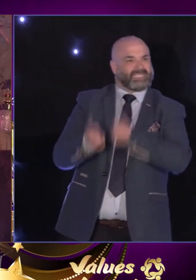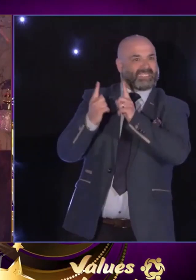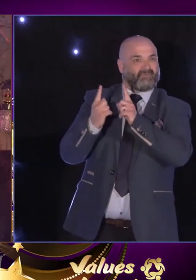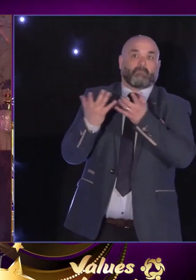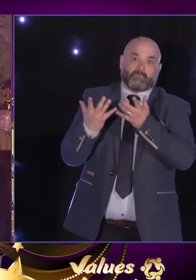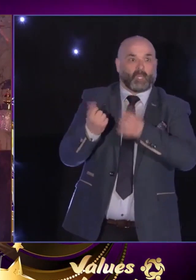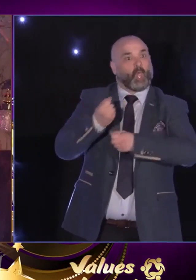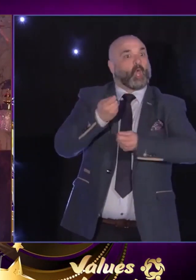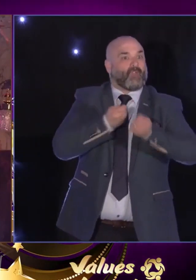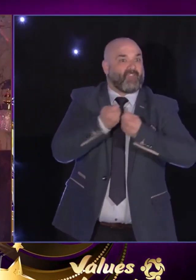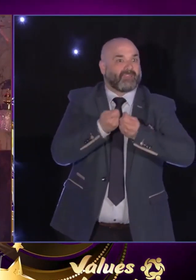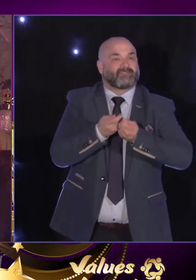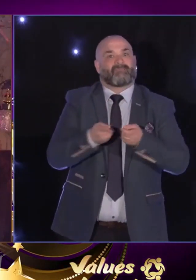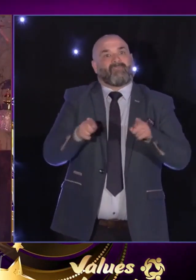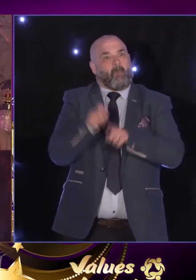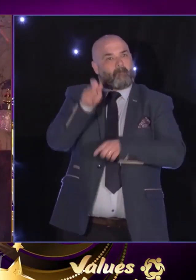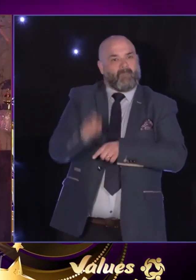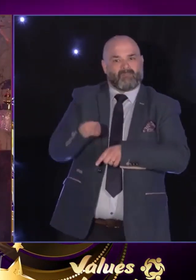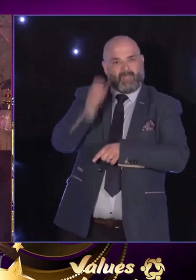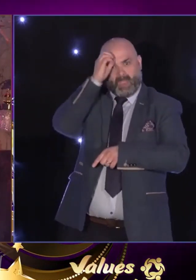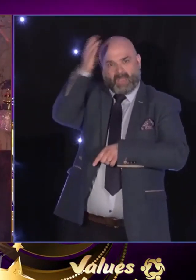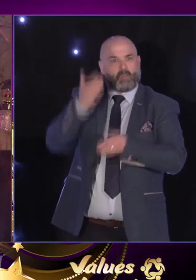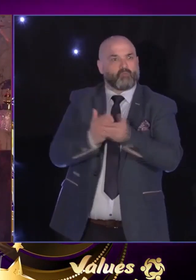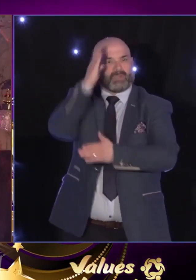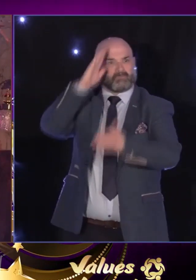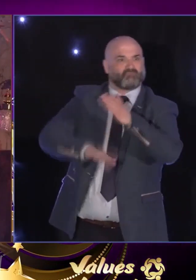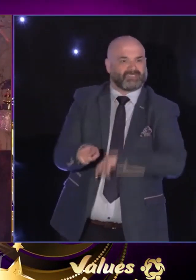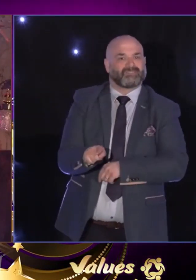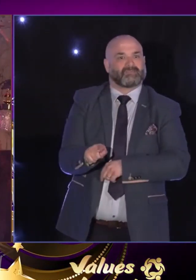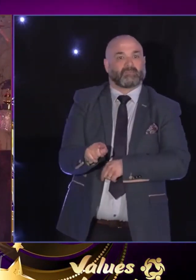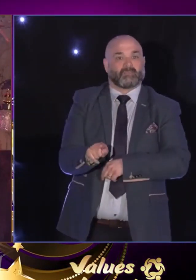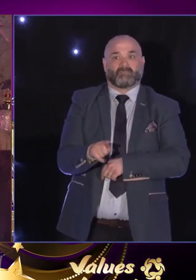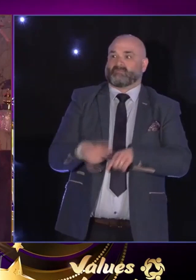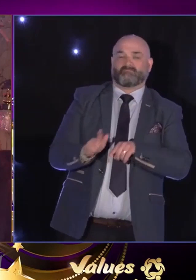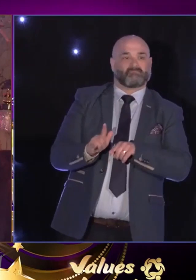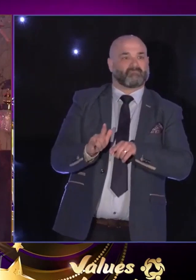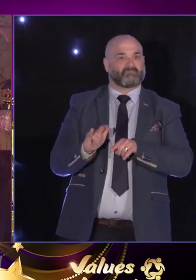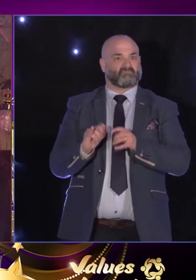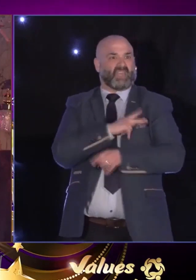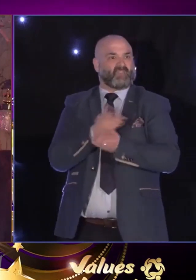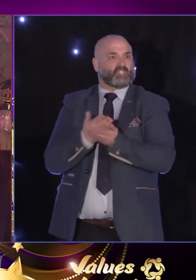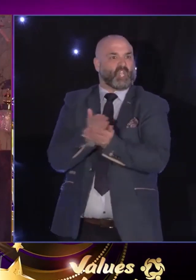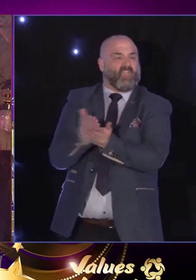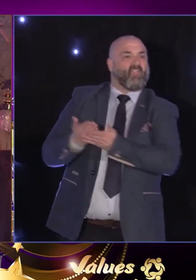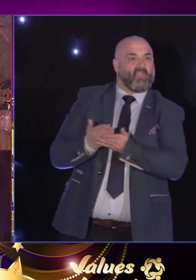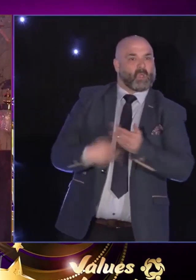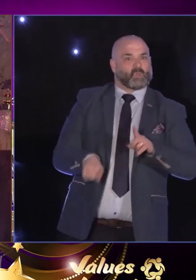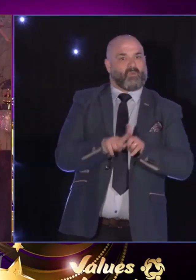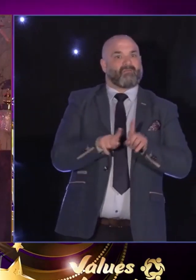governors and also our expert by experience and staff side chair